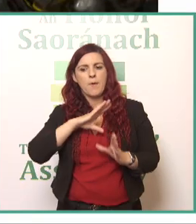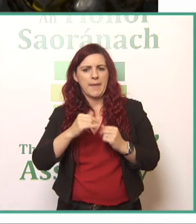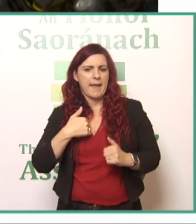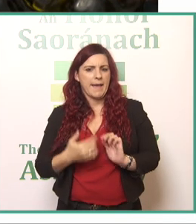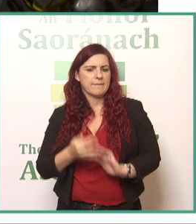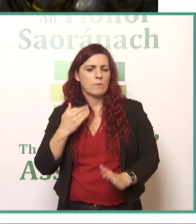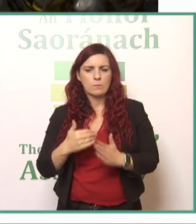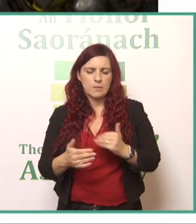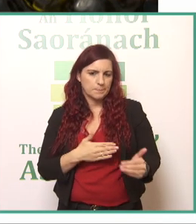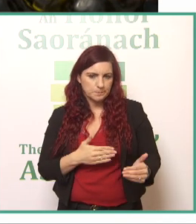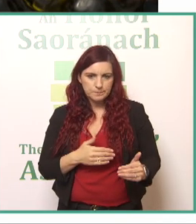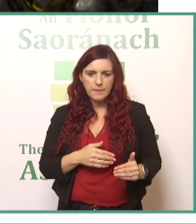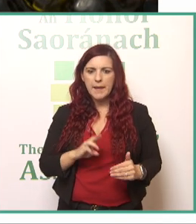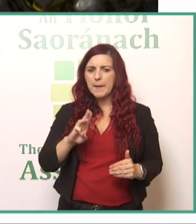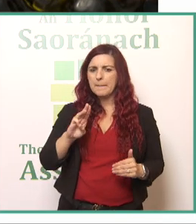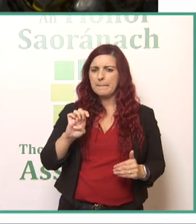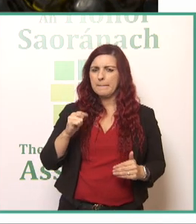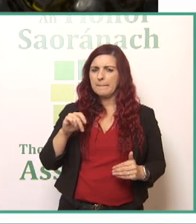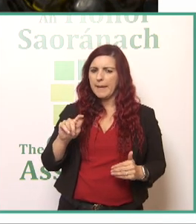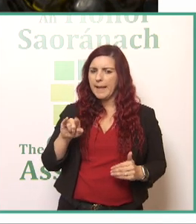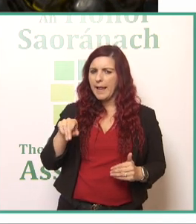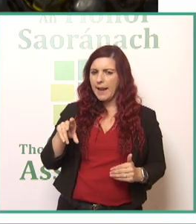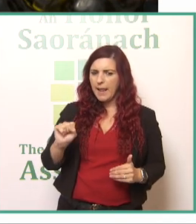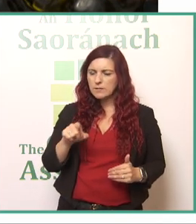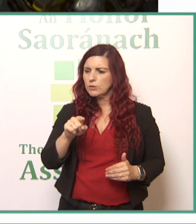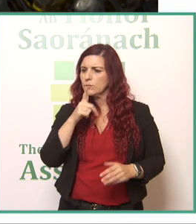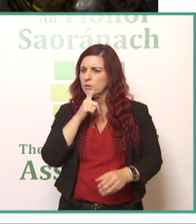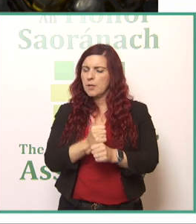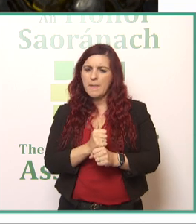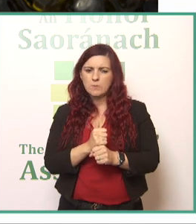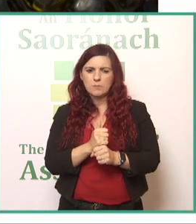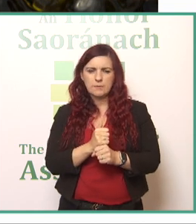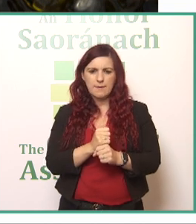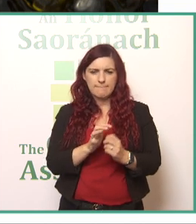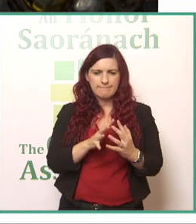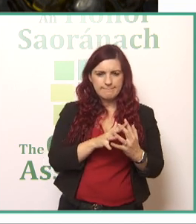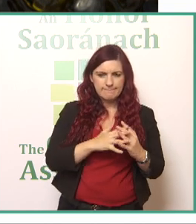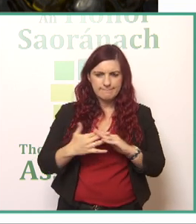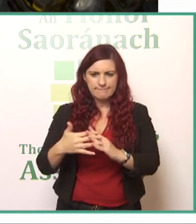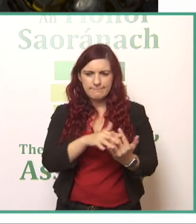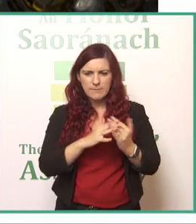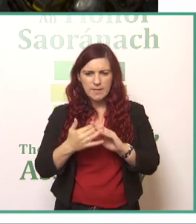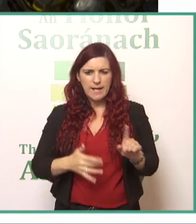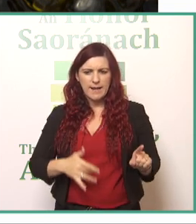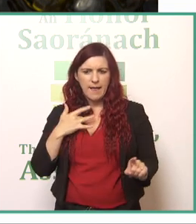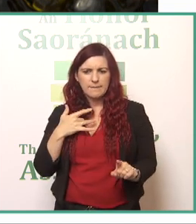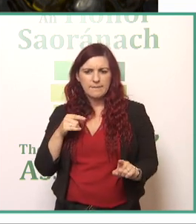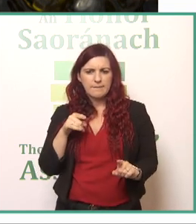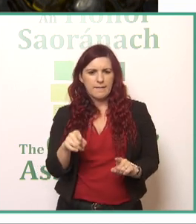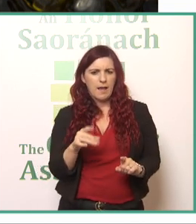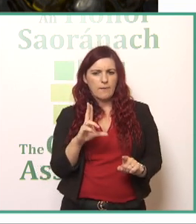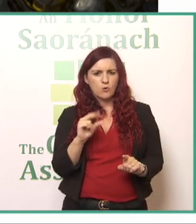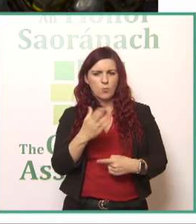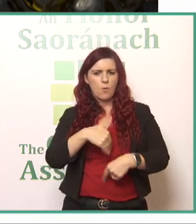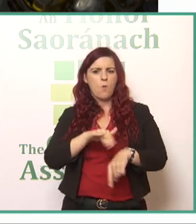found is that within peatlands, when we talk about, you know, the web of life, it's almost nowhere so